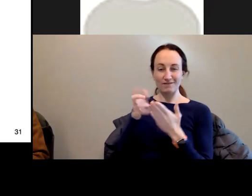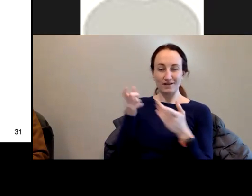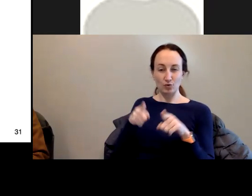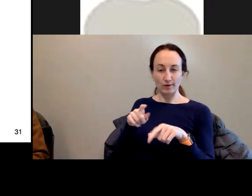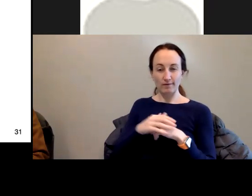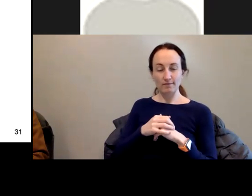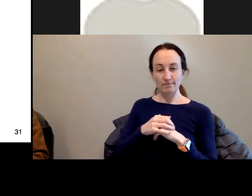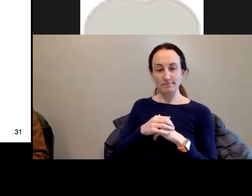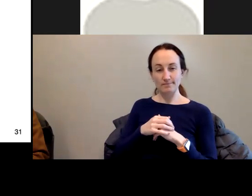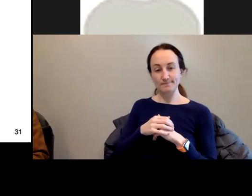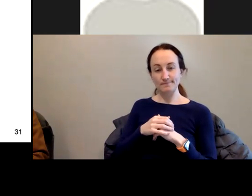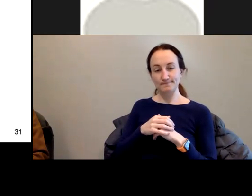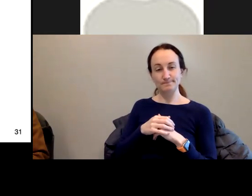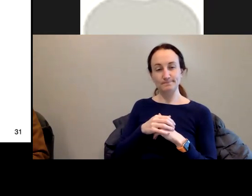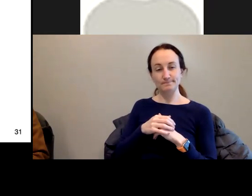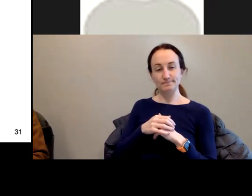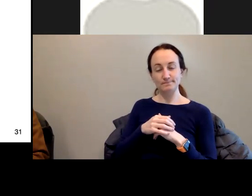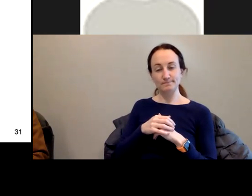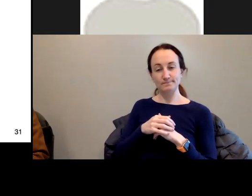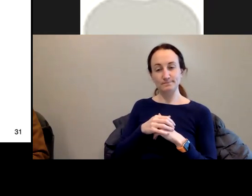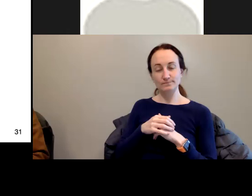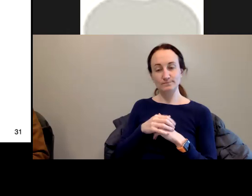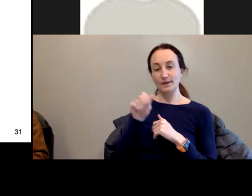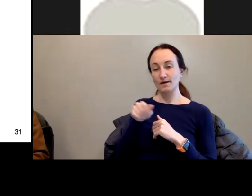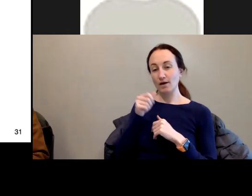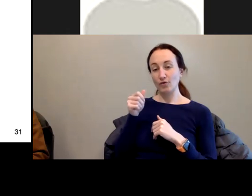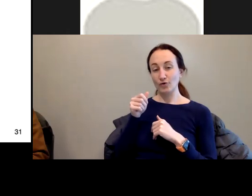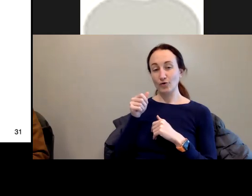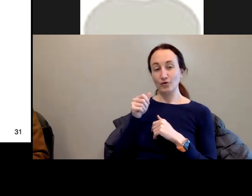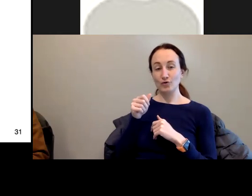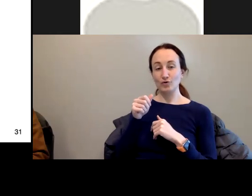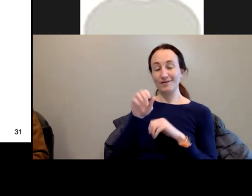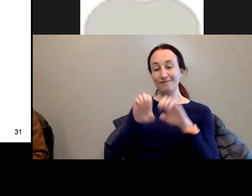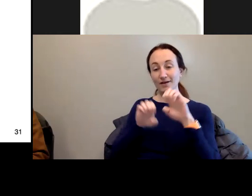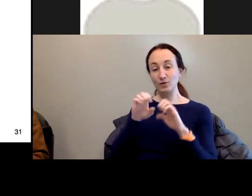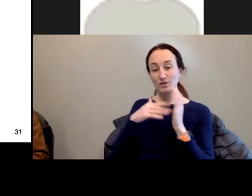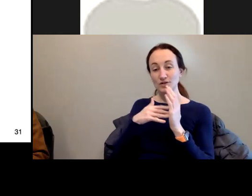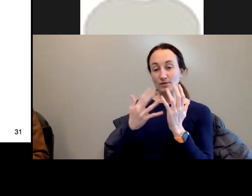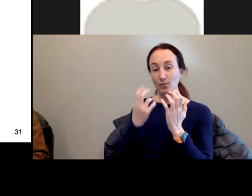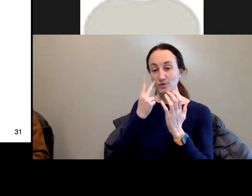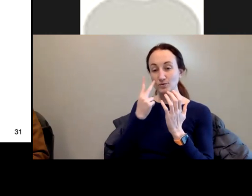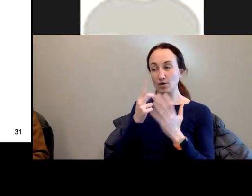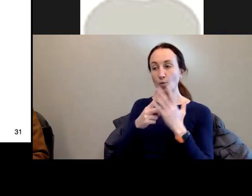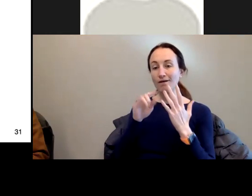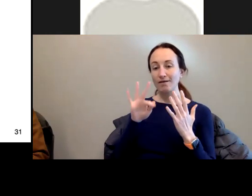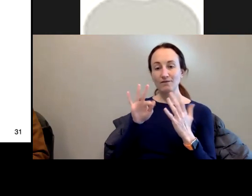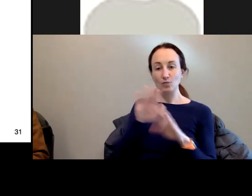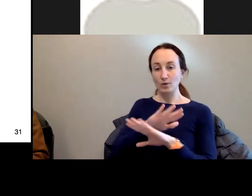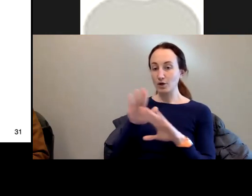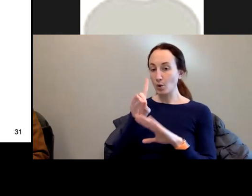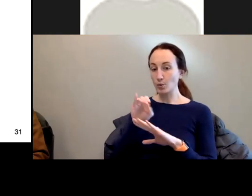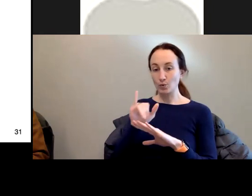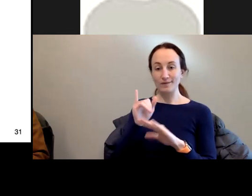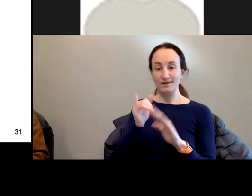Right. So another sort of ablation study that we want to see is what if we do not do this